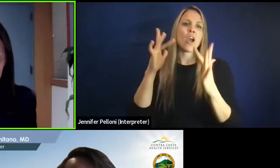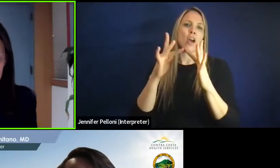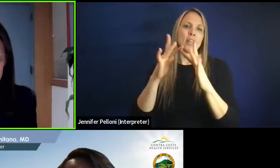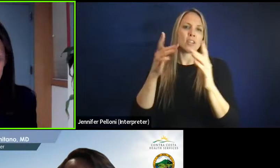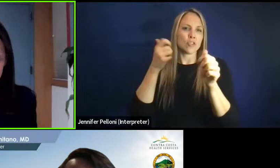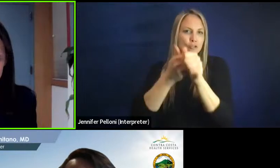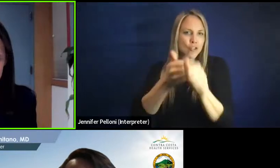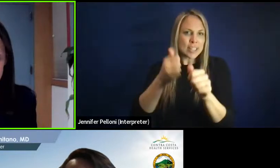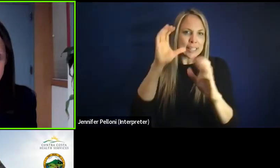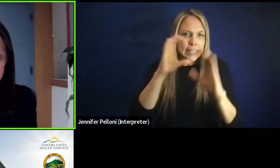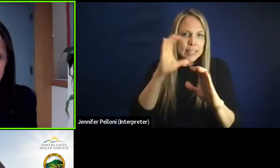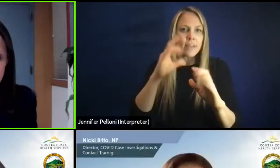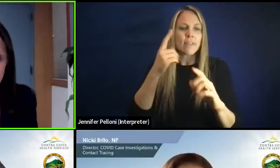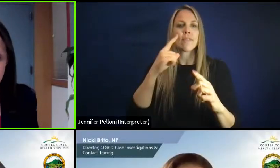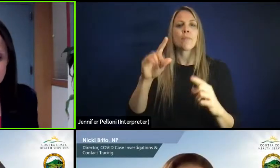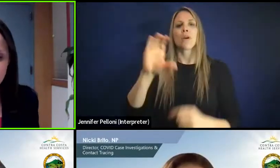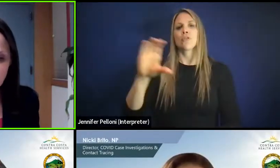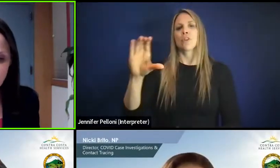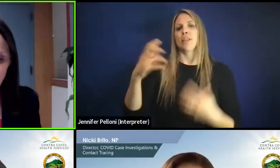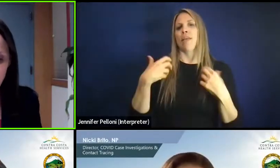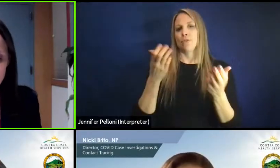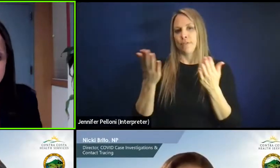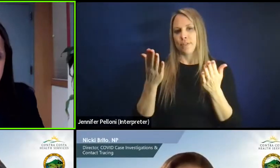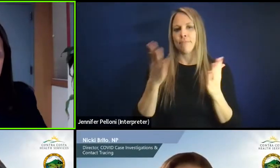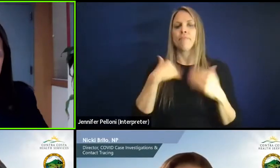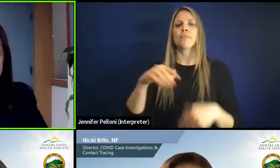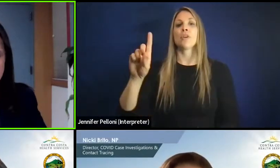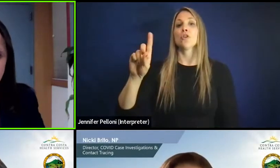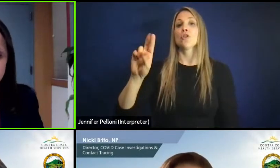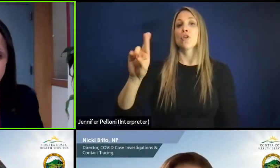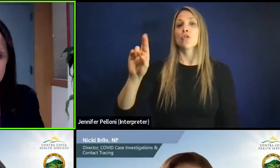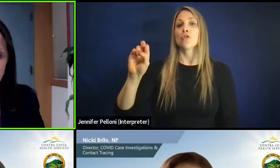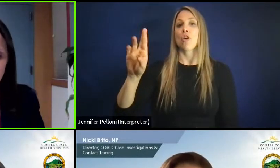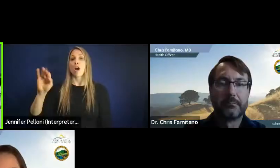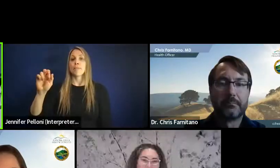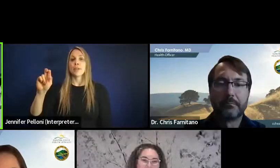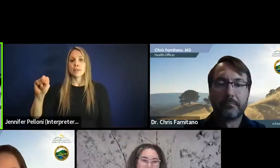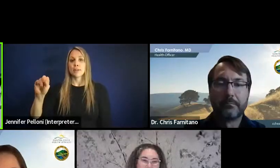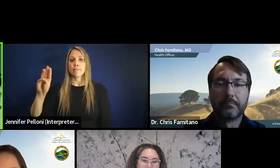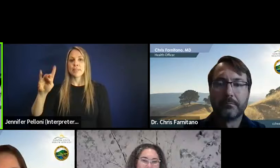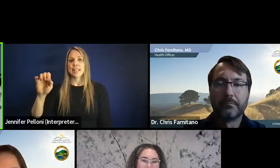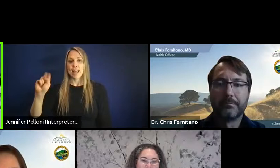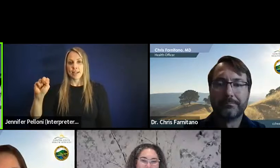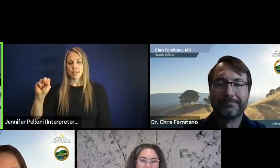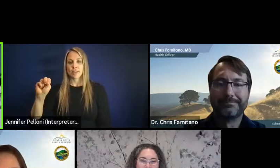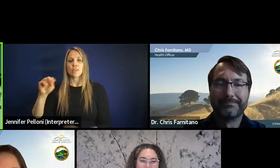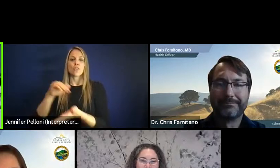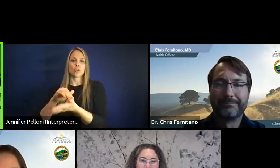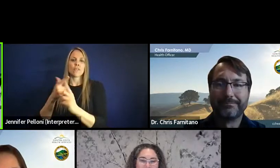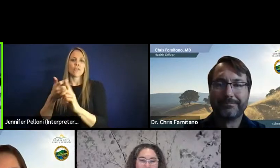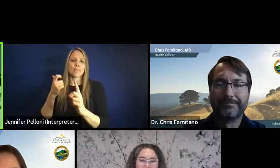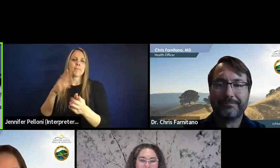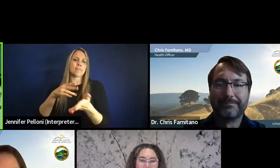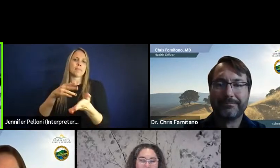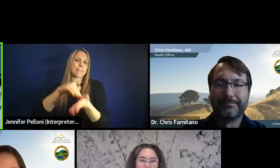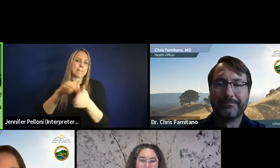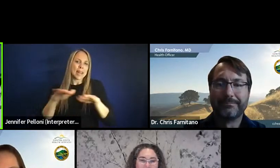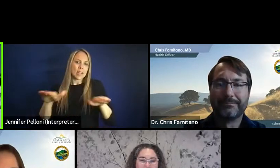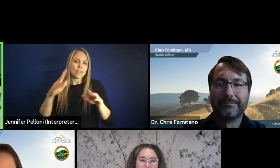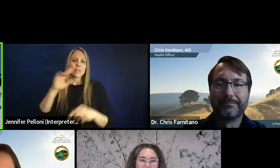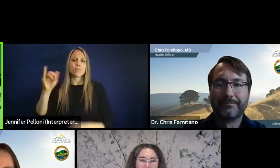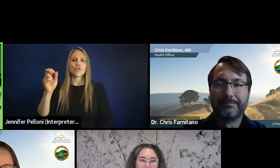from Contra Costa Health Services, and Dr. Robin Mizan, medical director from Pediatrics of John Muir